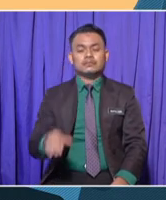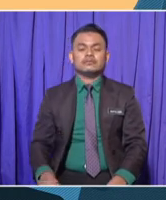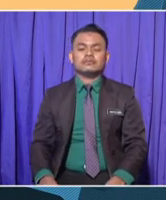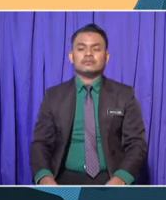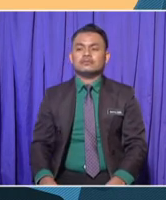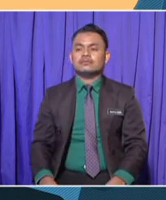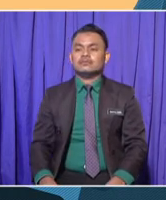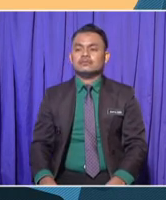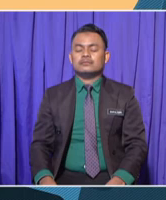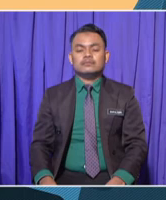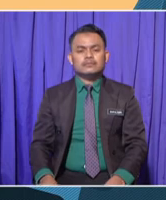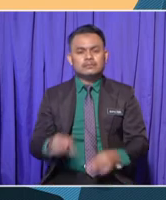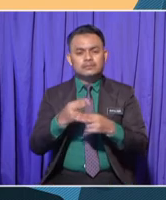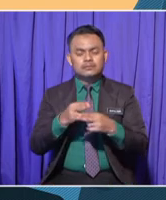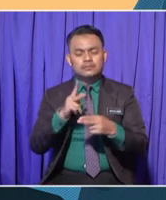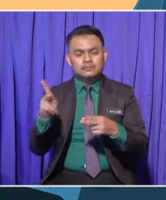Name this magnet.